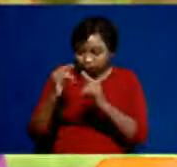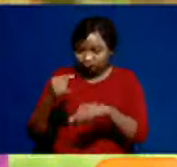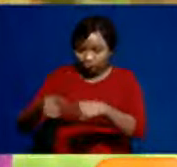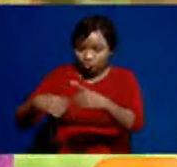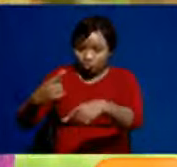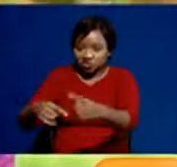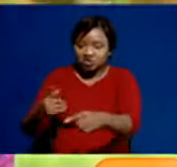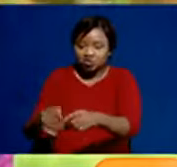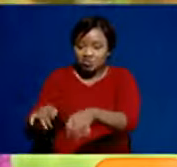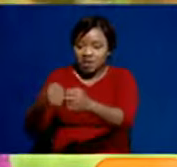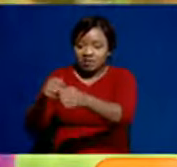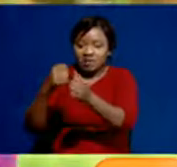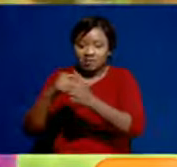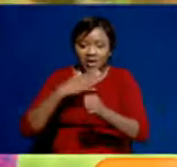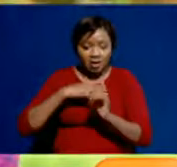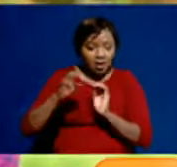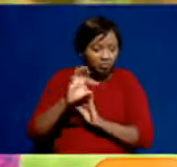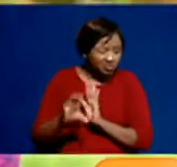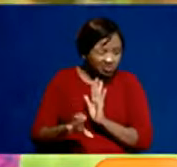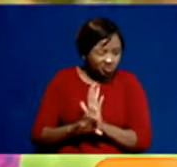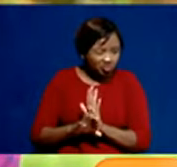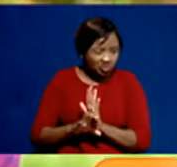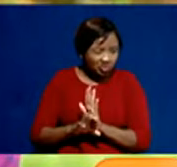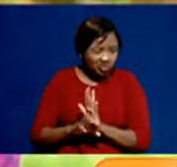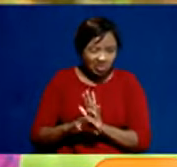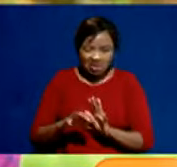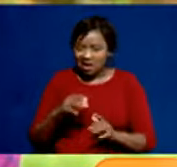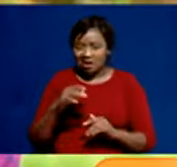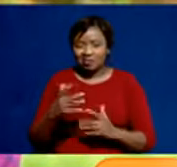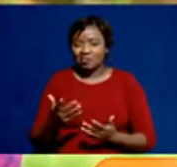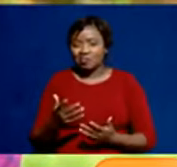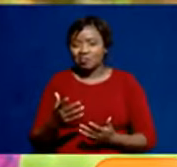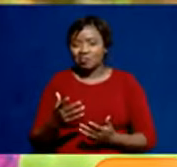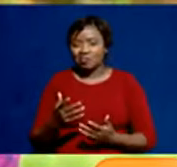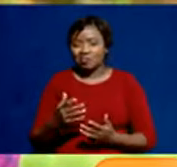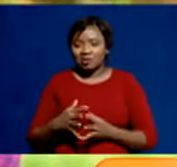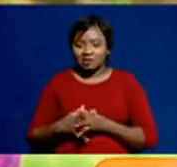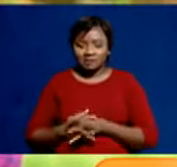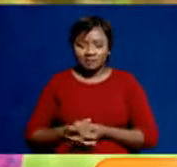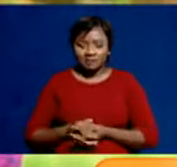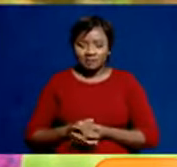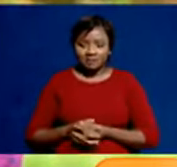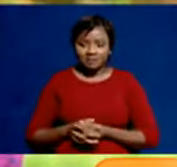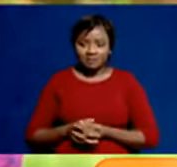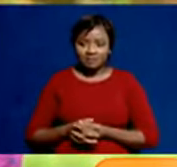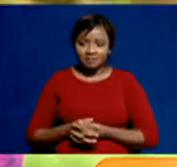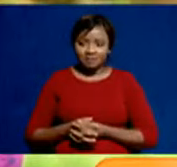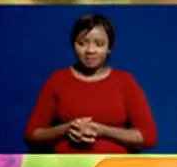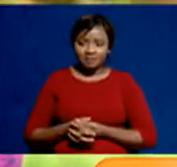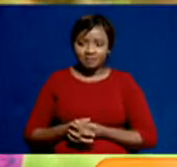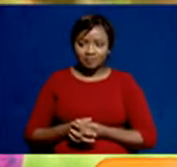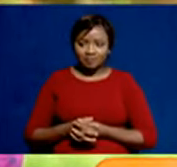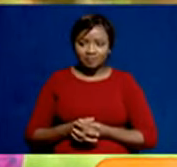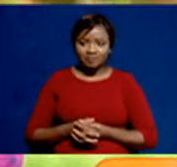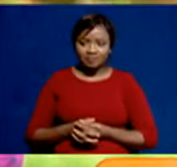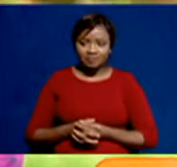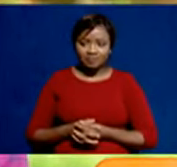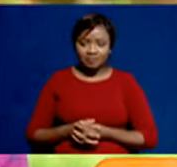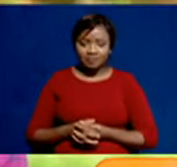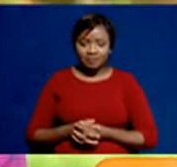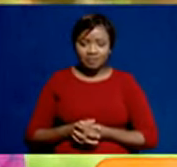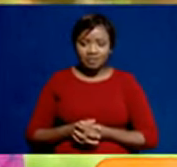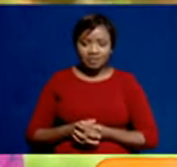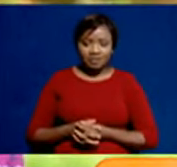offending our supreme law, you know, for another, did they say 45 days or six?